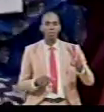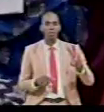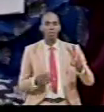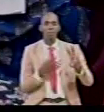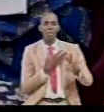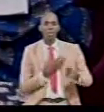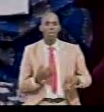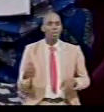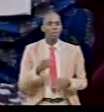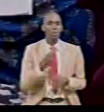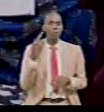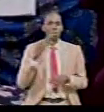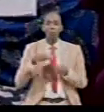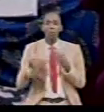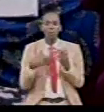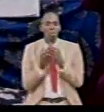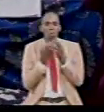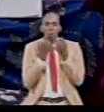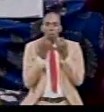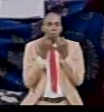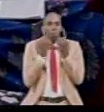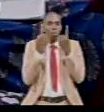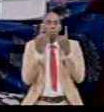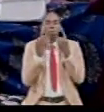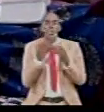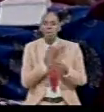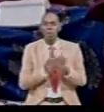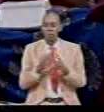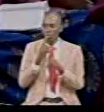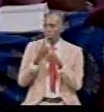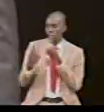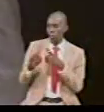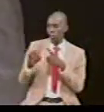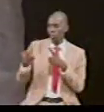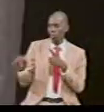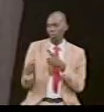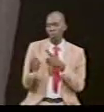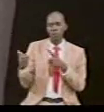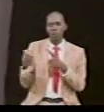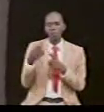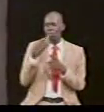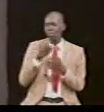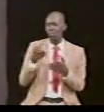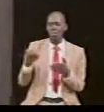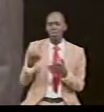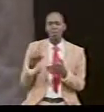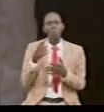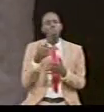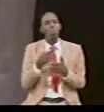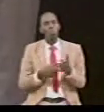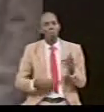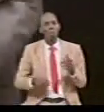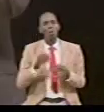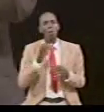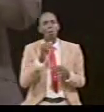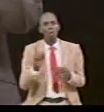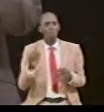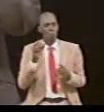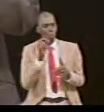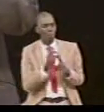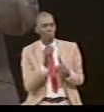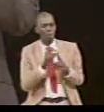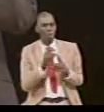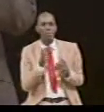were all amazed and spake among themselves, saying, what a word is this?